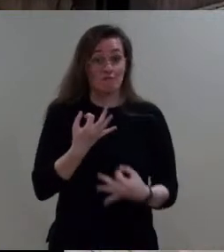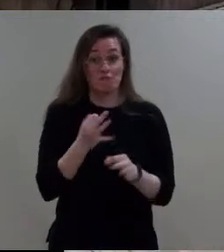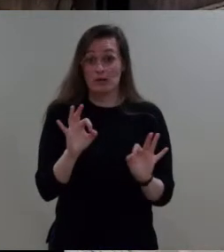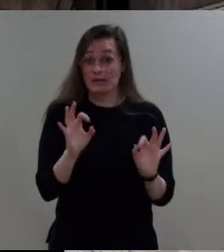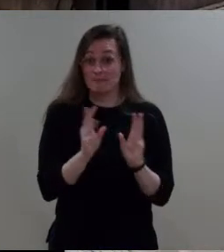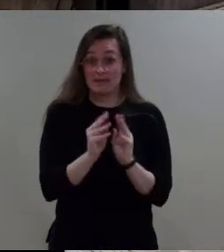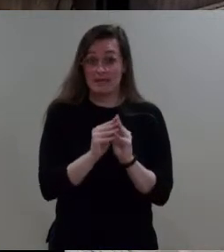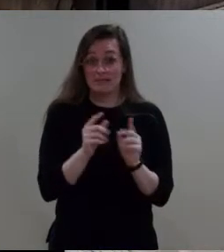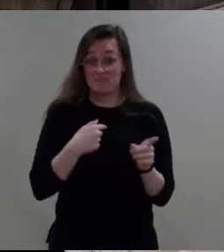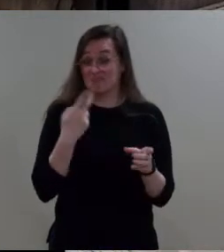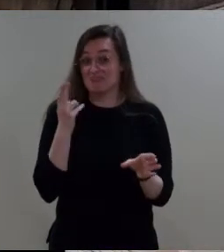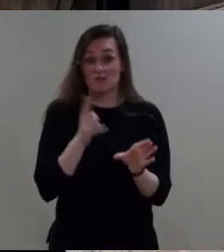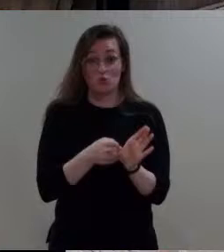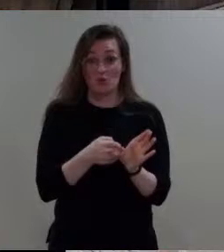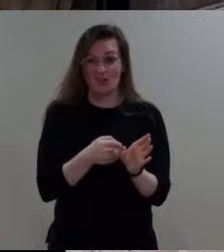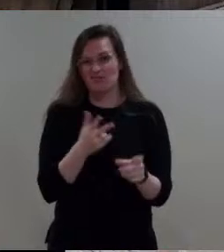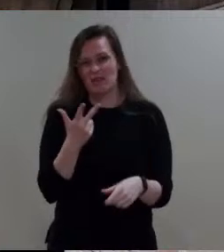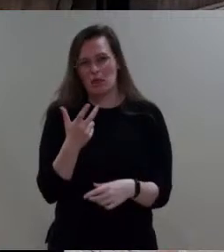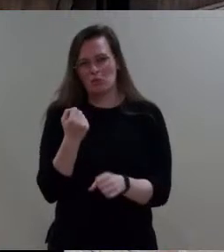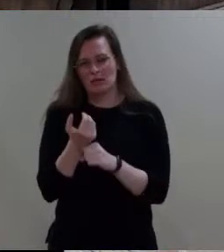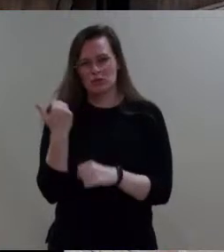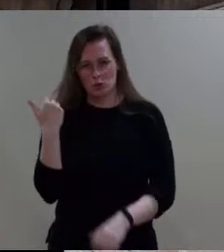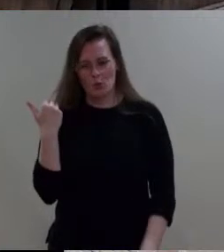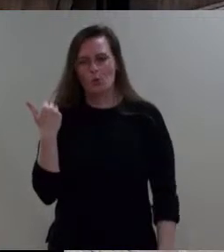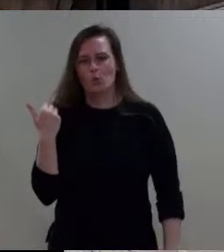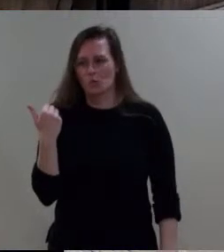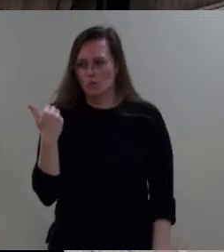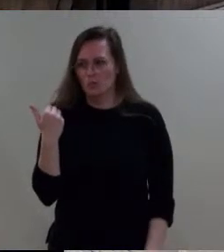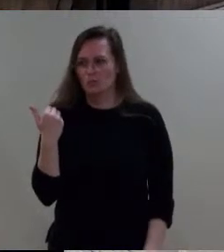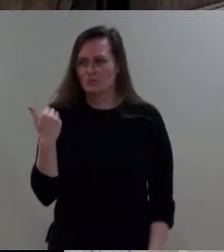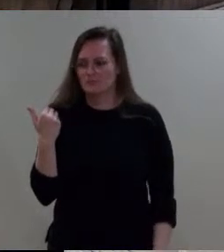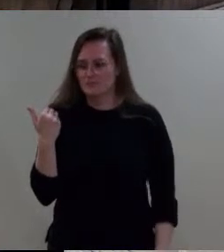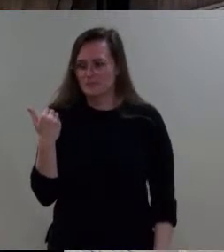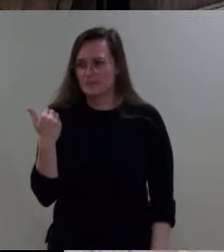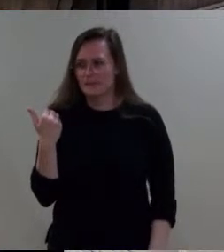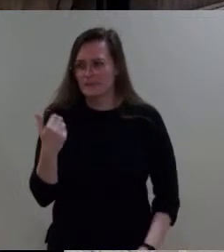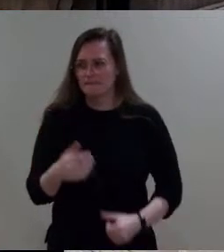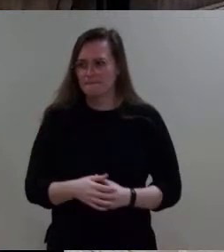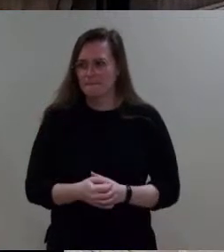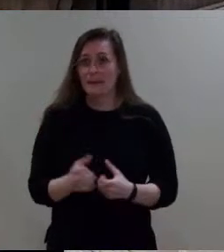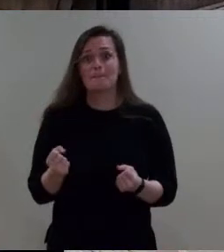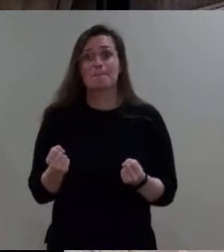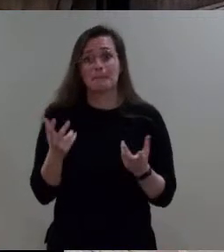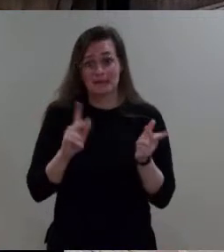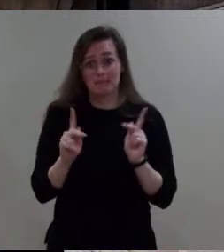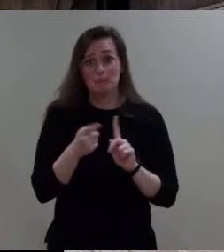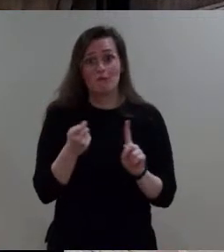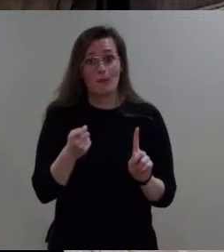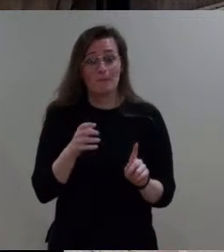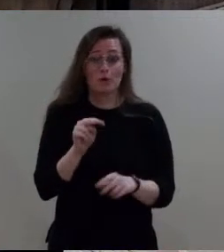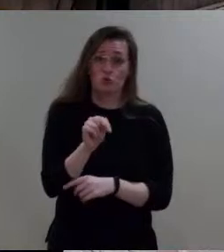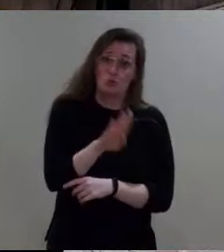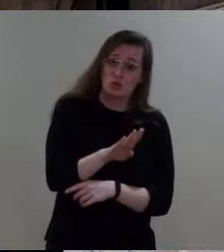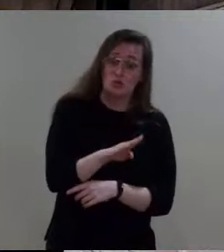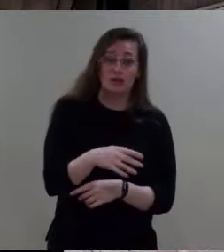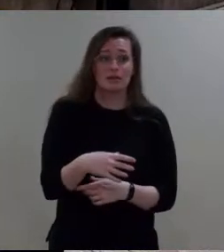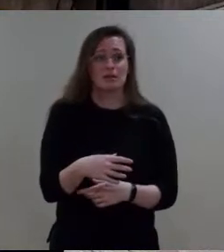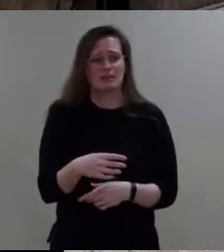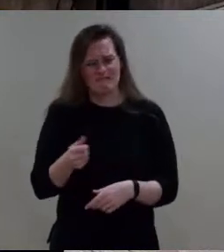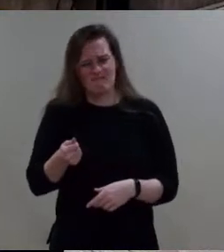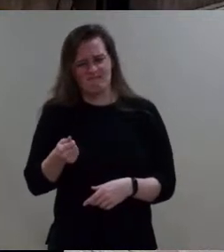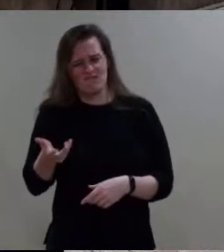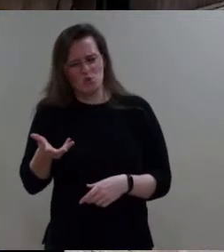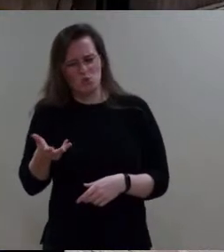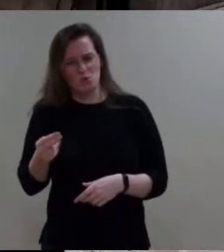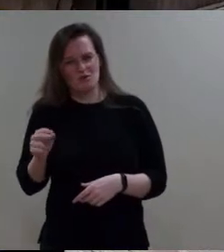3 years ago, and there's a lot of people on it from New Brunswick and not too many from Nova Scotia,